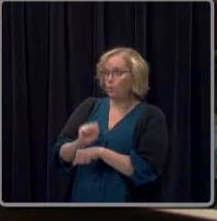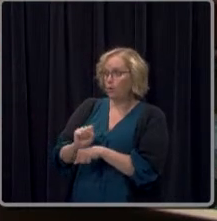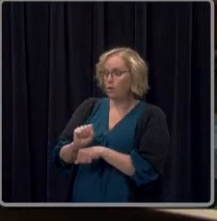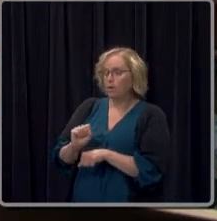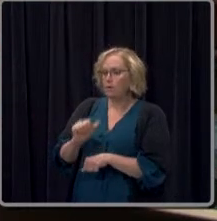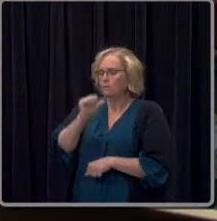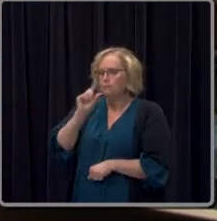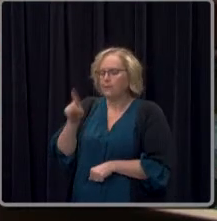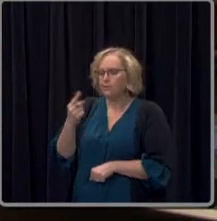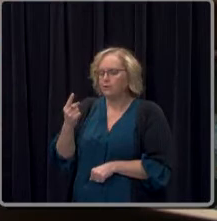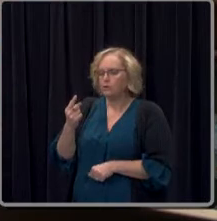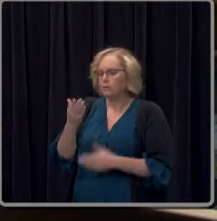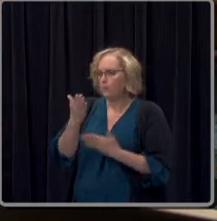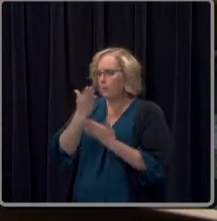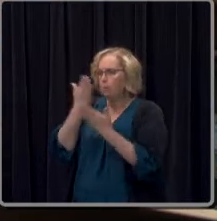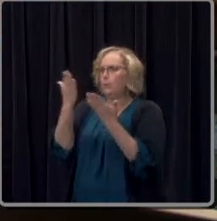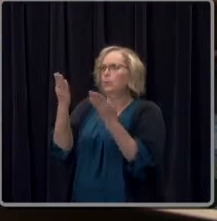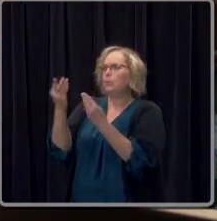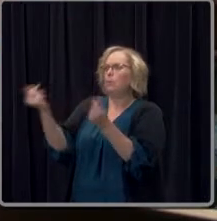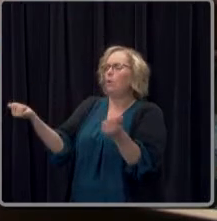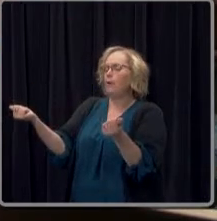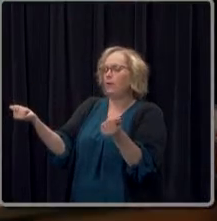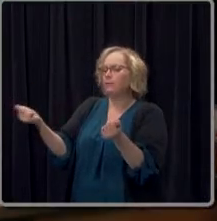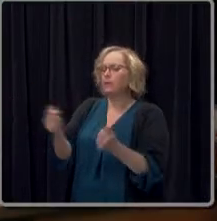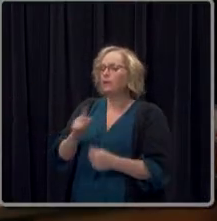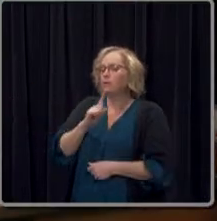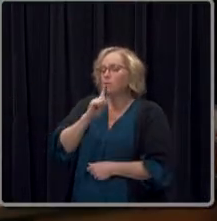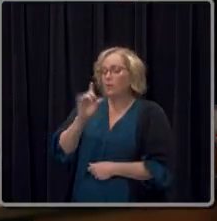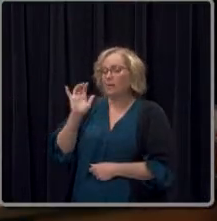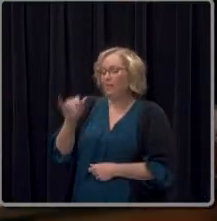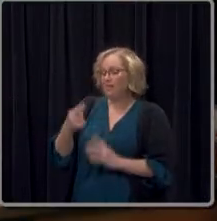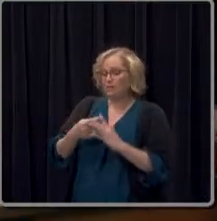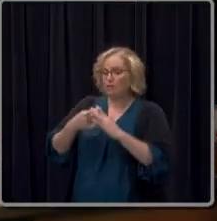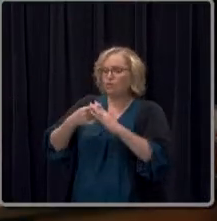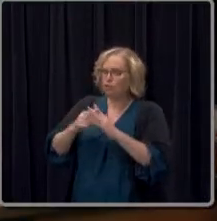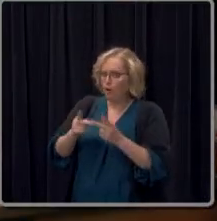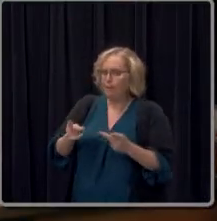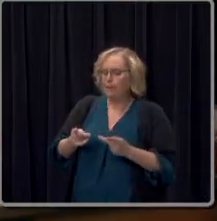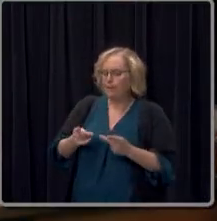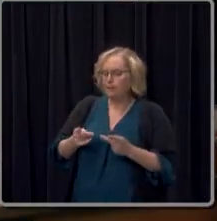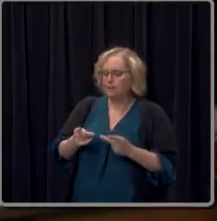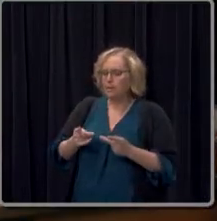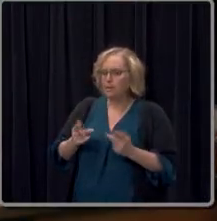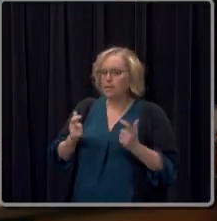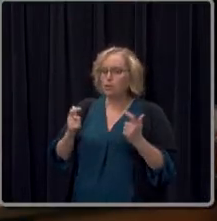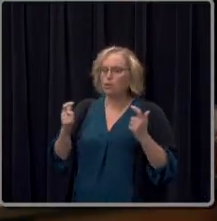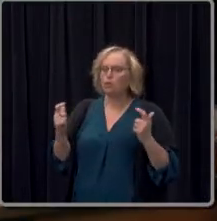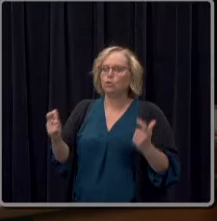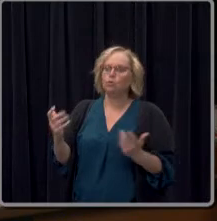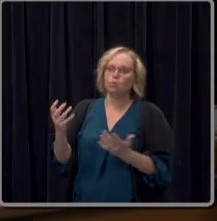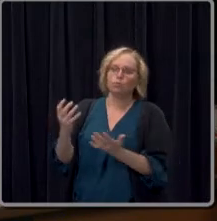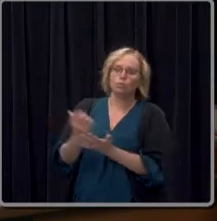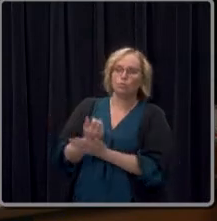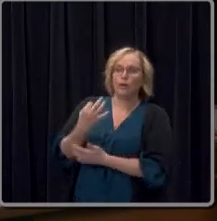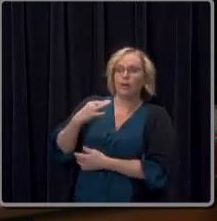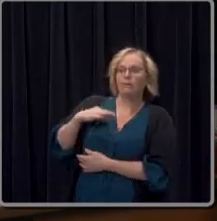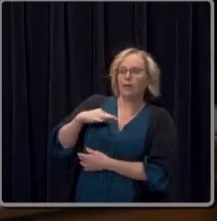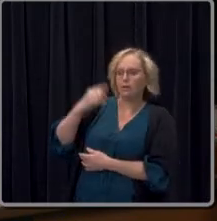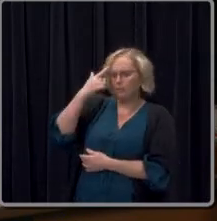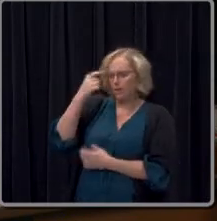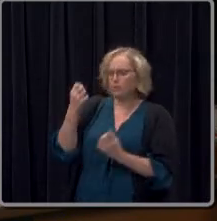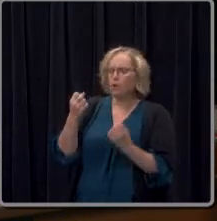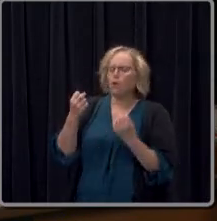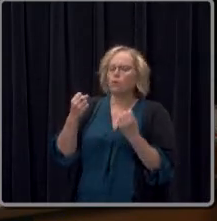away. No. It's really a starting point. And so that's a huge advantage, because so many scenarios have